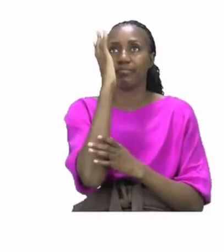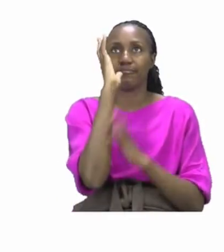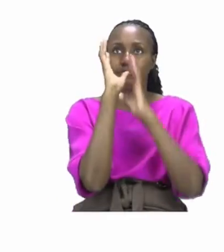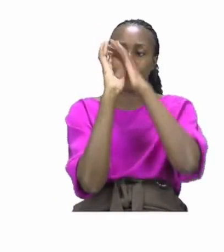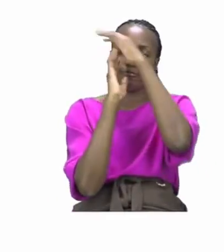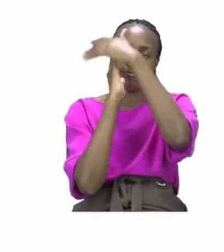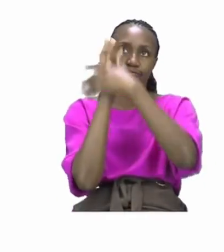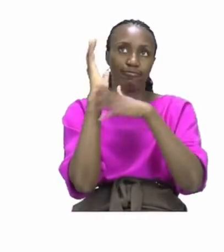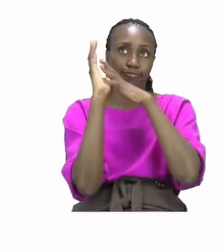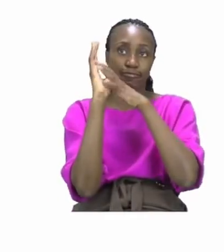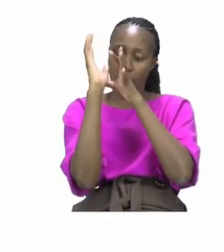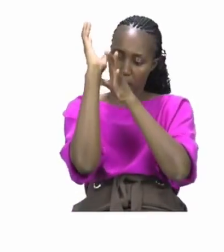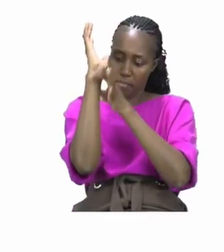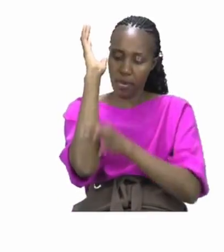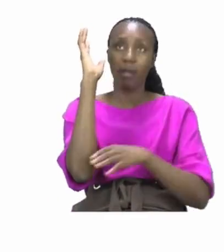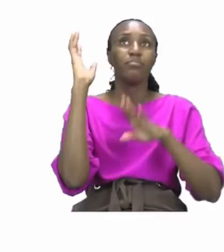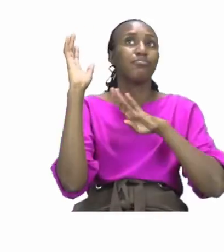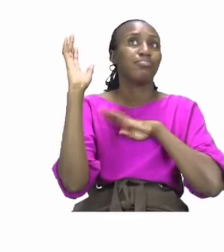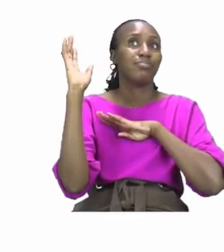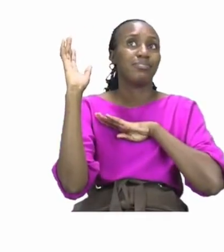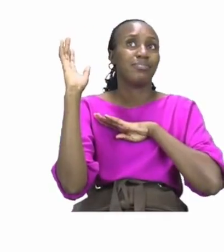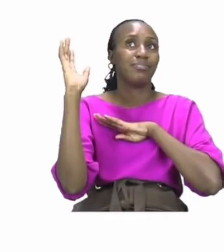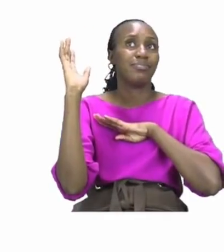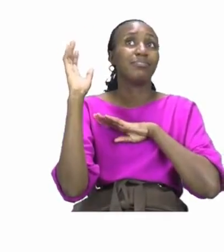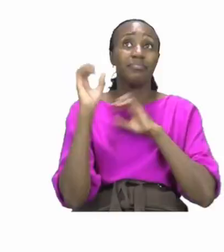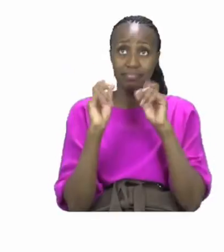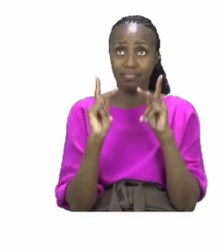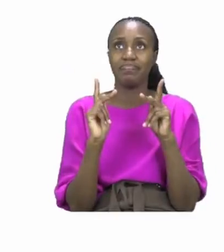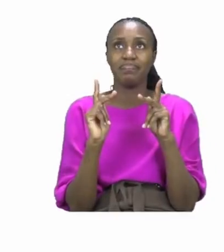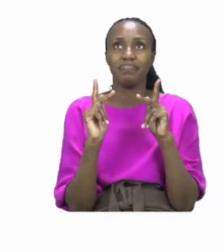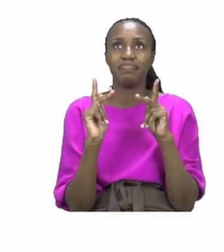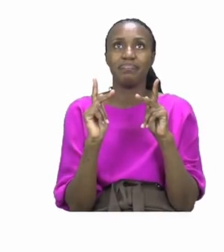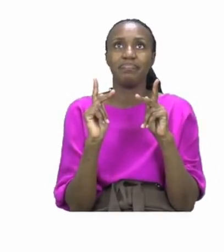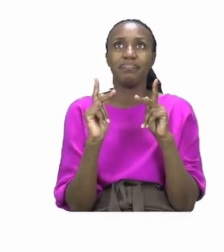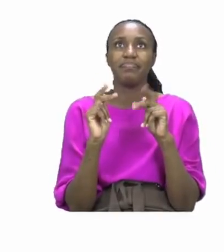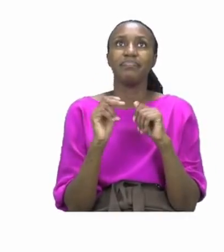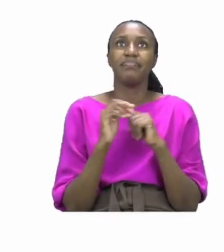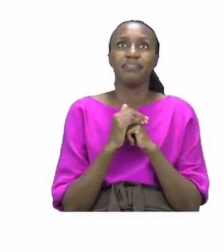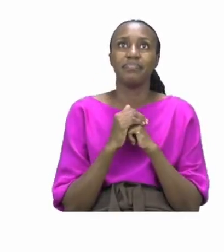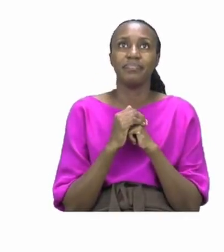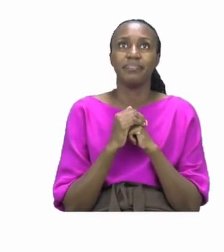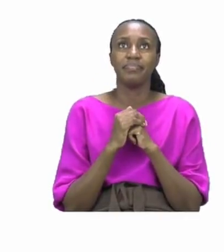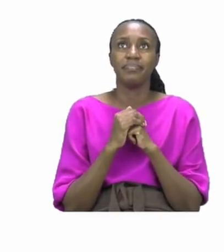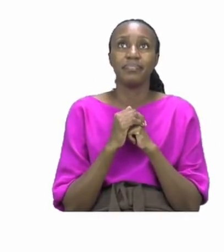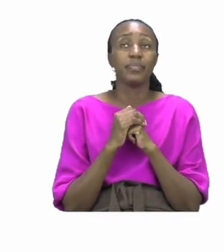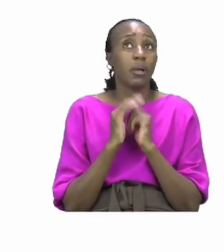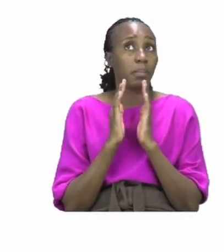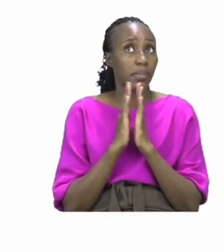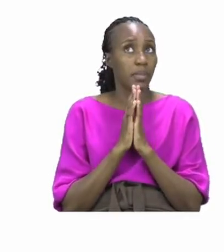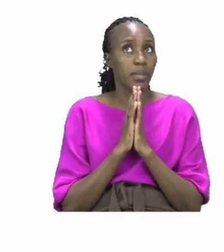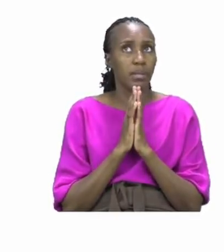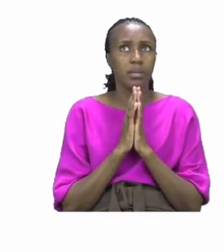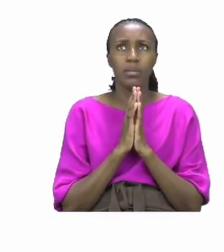then the brown colors, they can be light brown or dark brown for the bottom. Remember to color